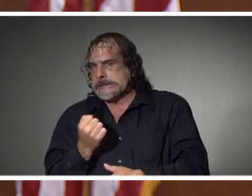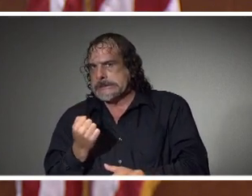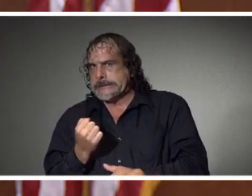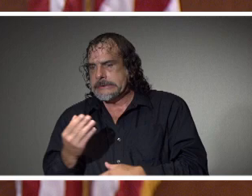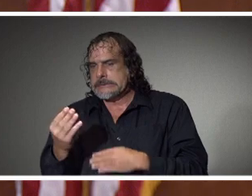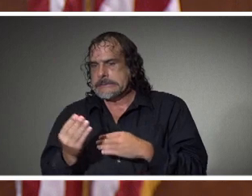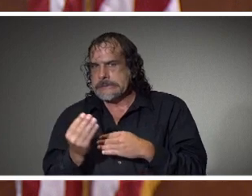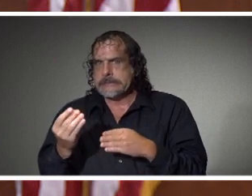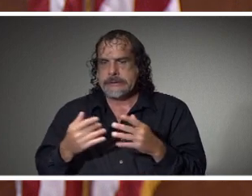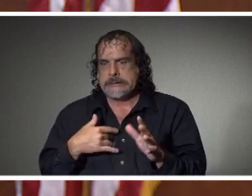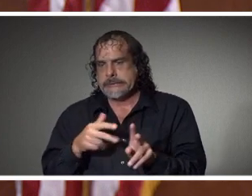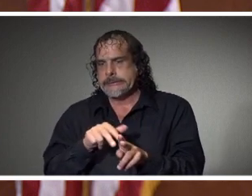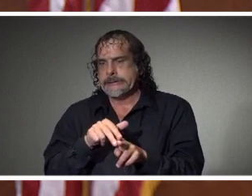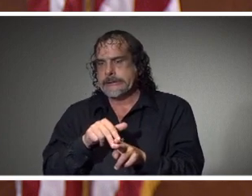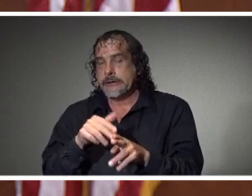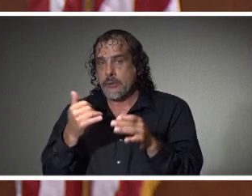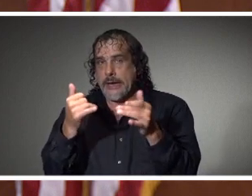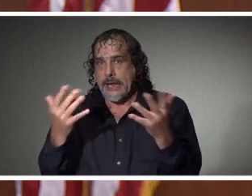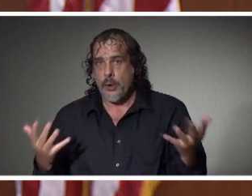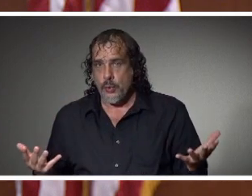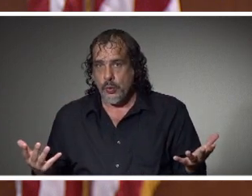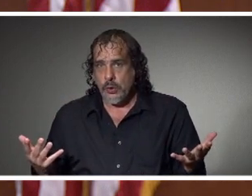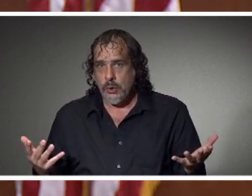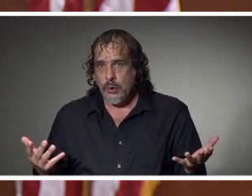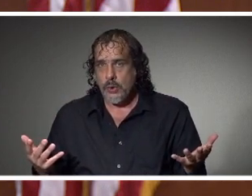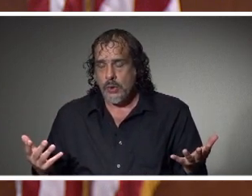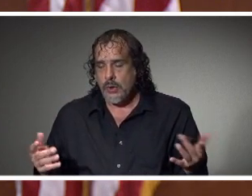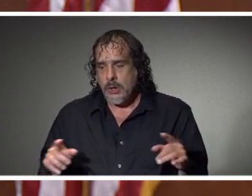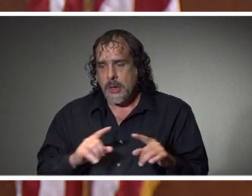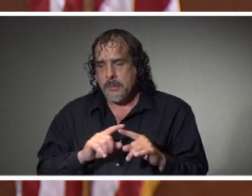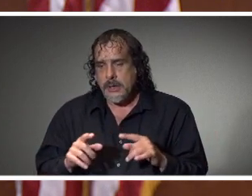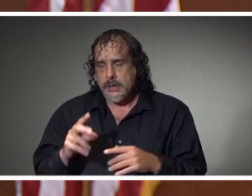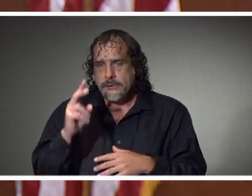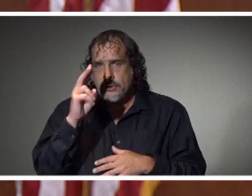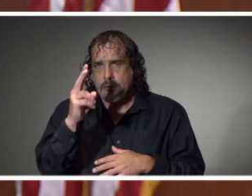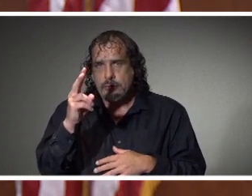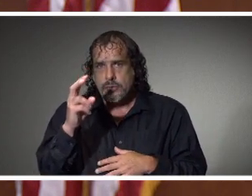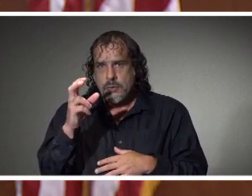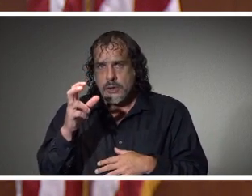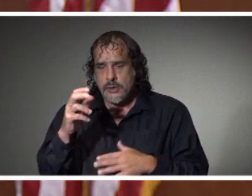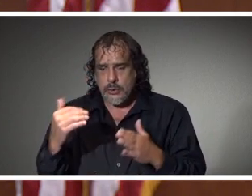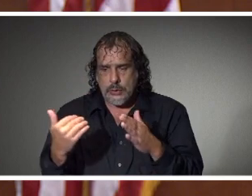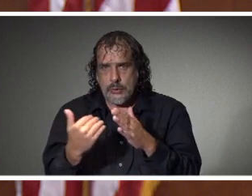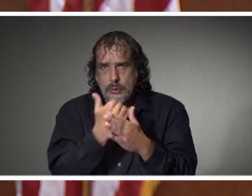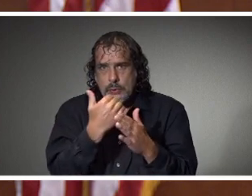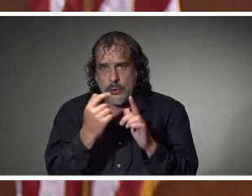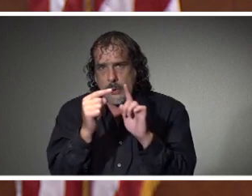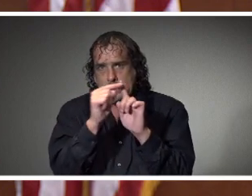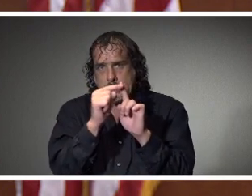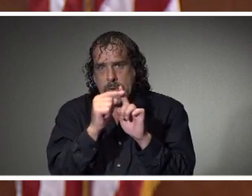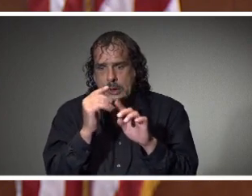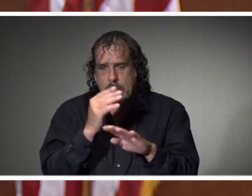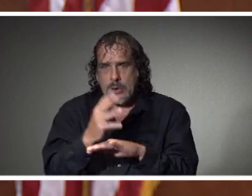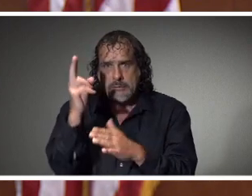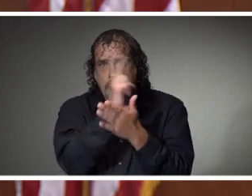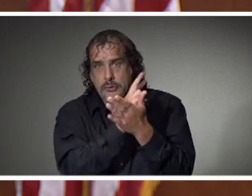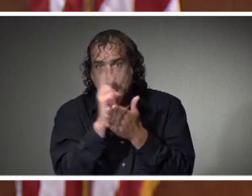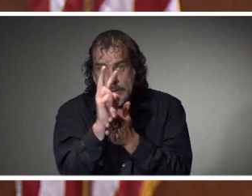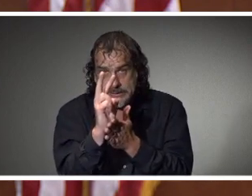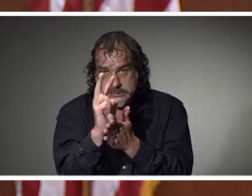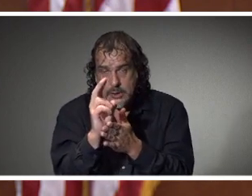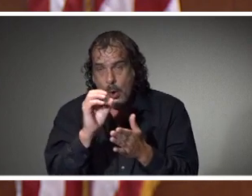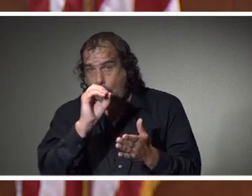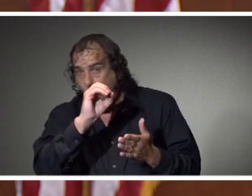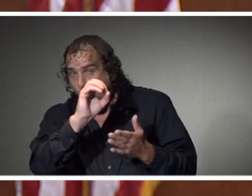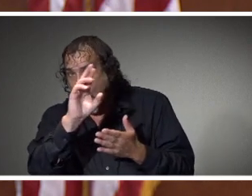adding counties. But it's 200 new cases over a two-week period,